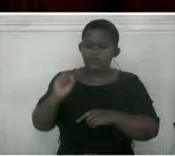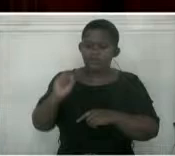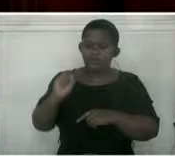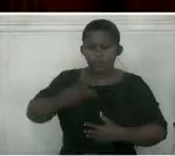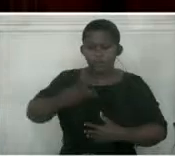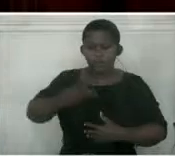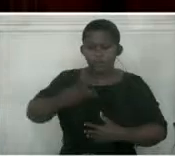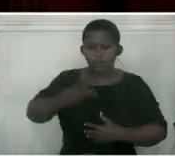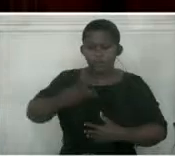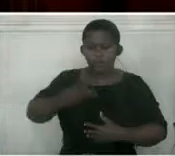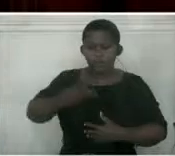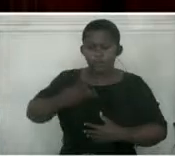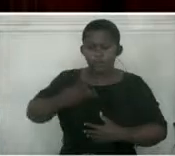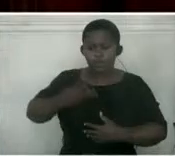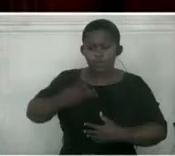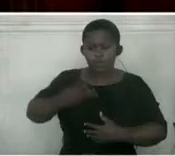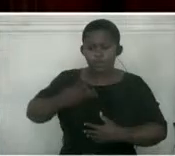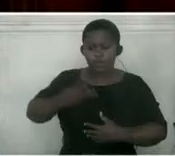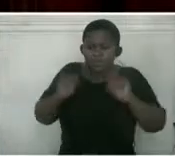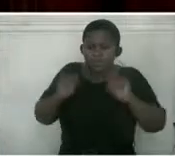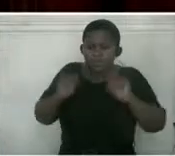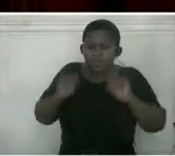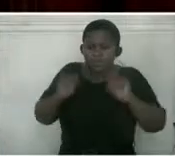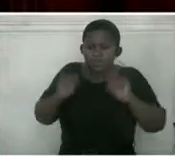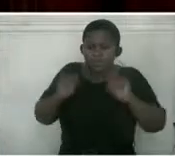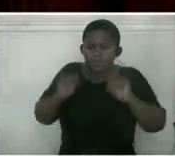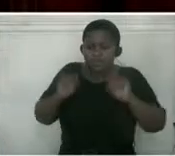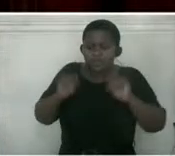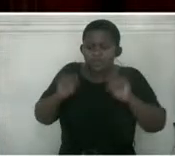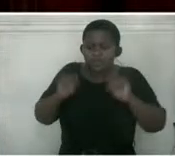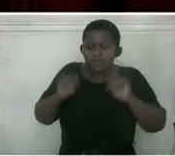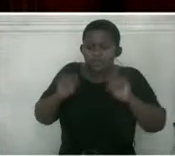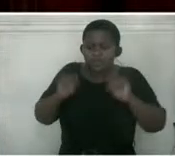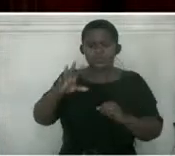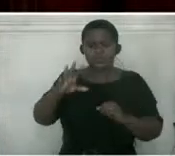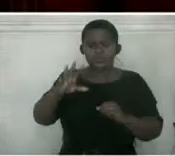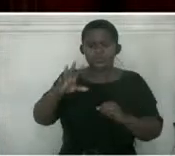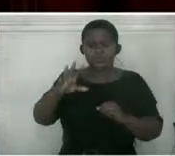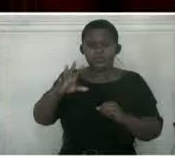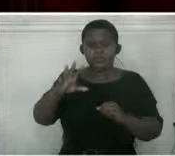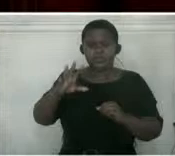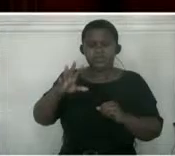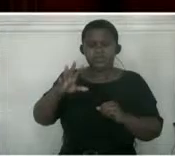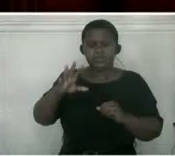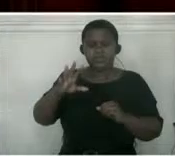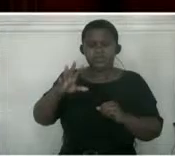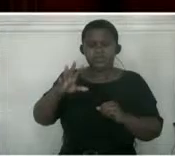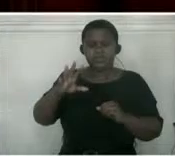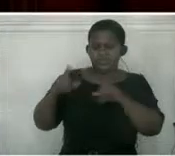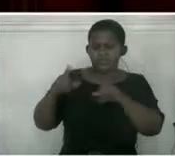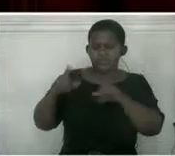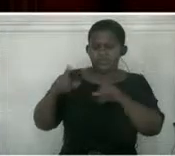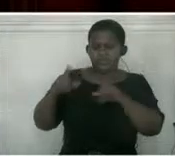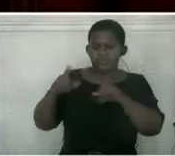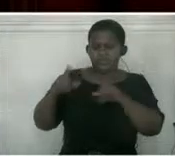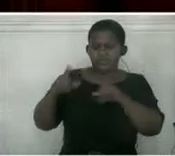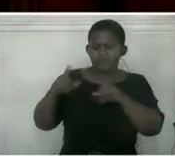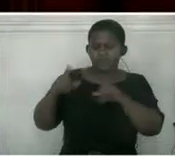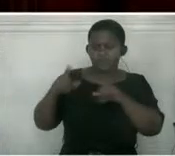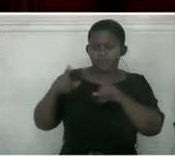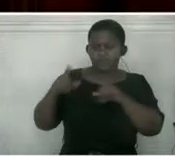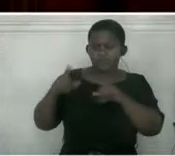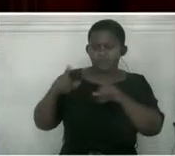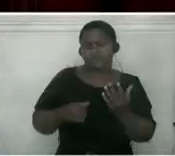the House that we did approach the State Security Agency and South African Revenue Service